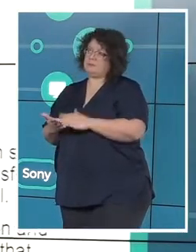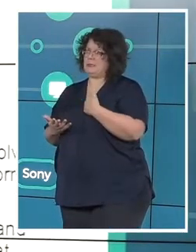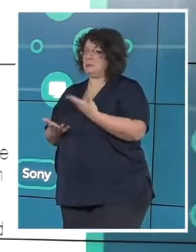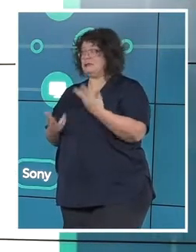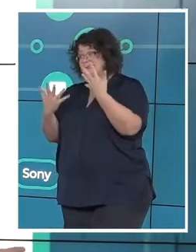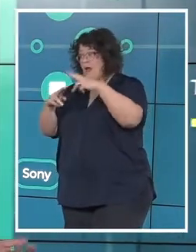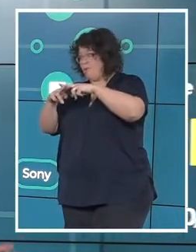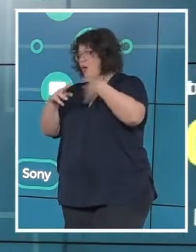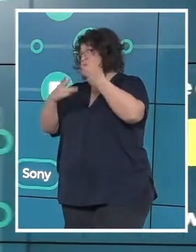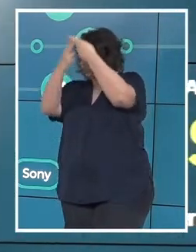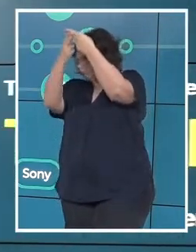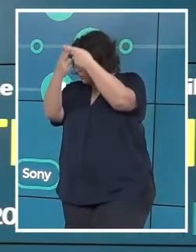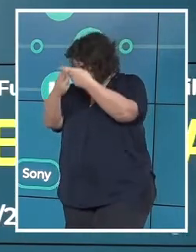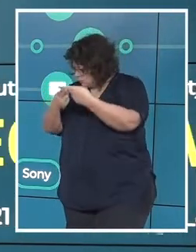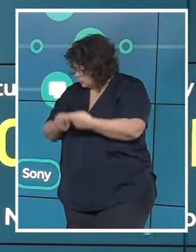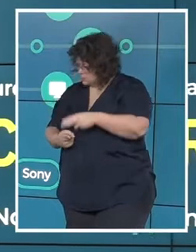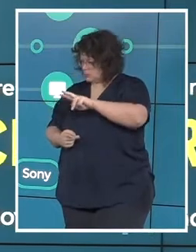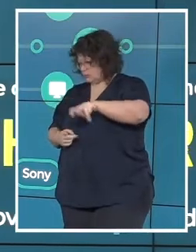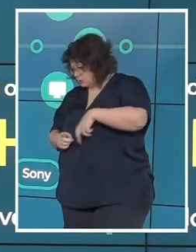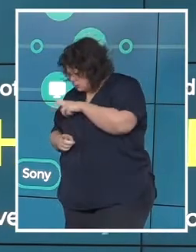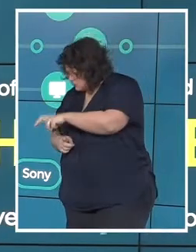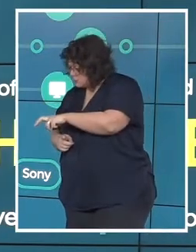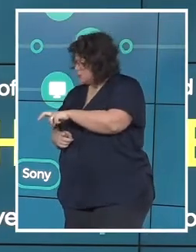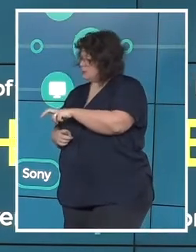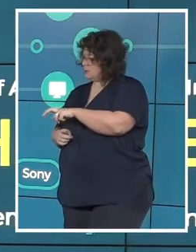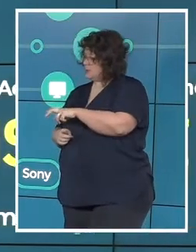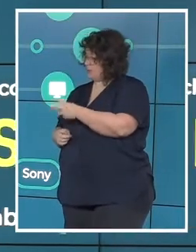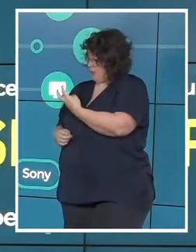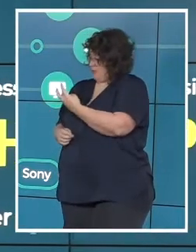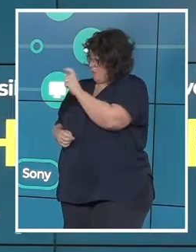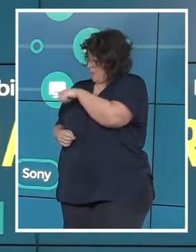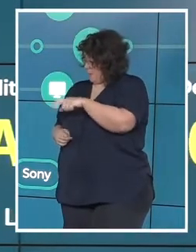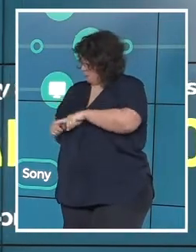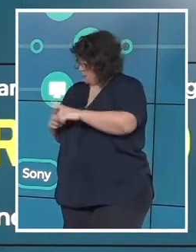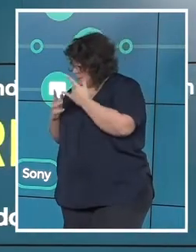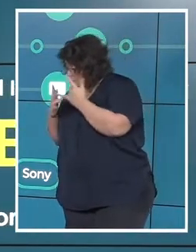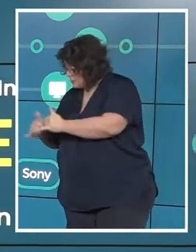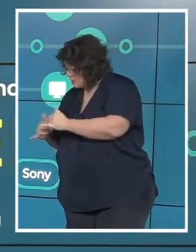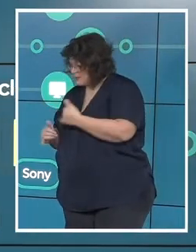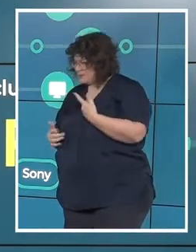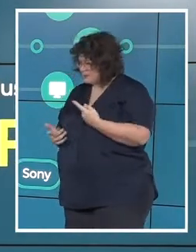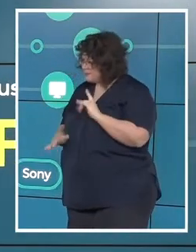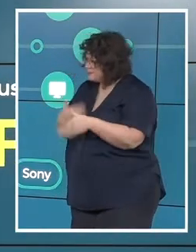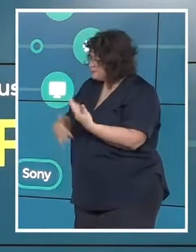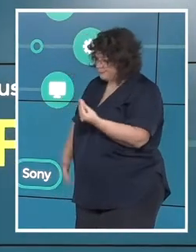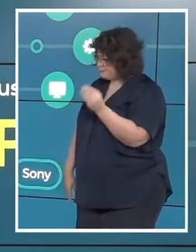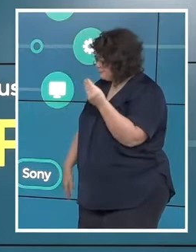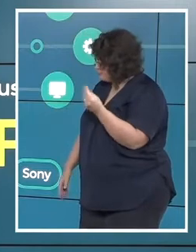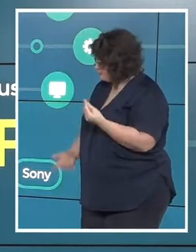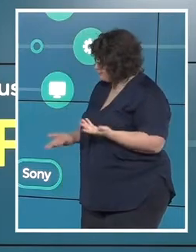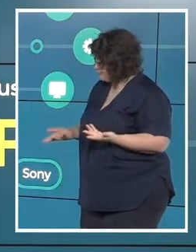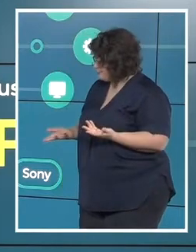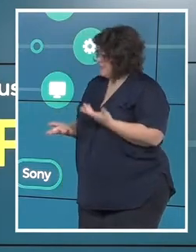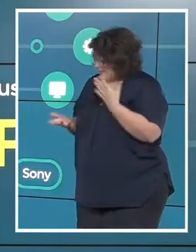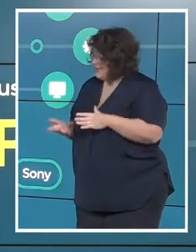asked them, hey, you know, what's going on? I can't get into my room. I really need to get into my room. And they said, well, if you use